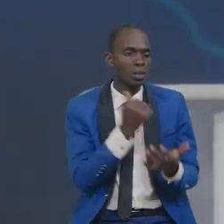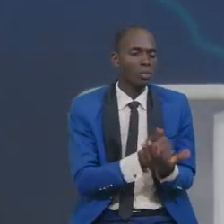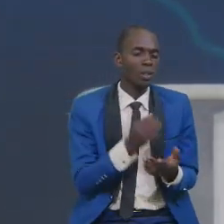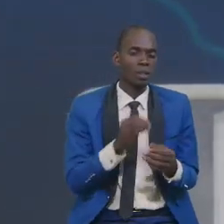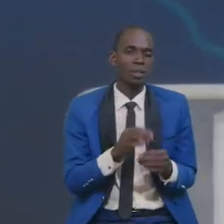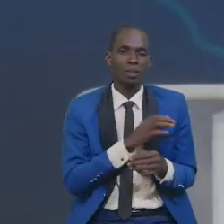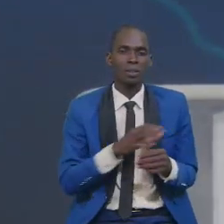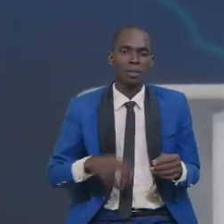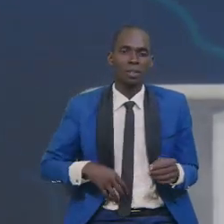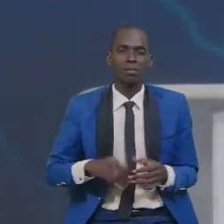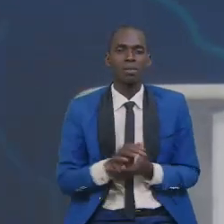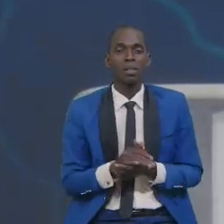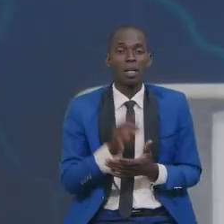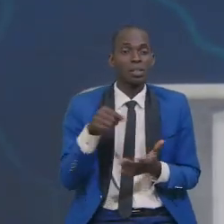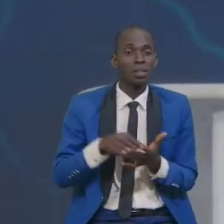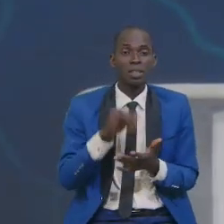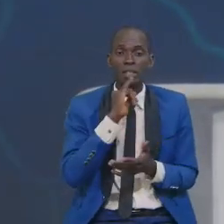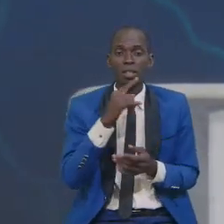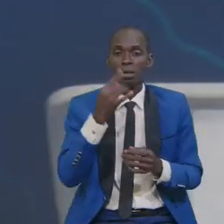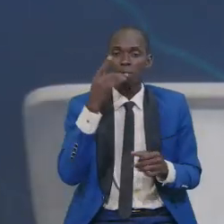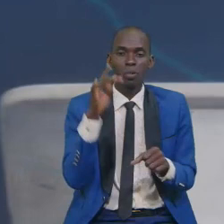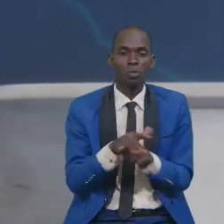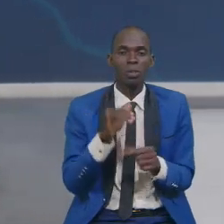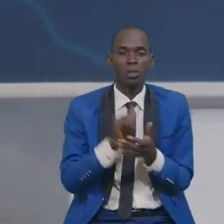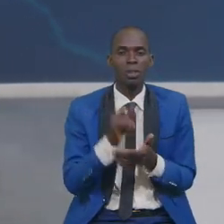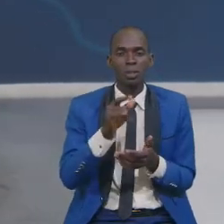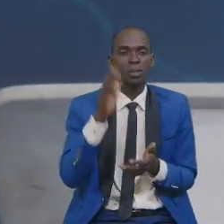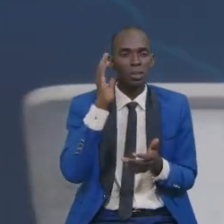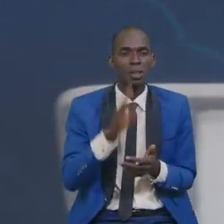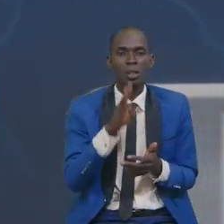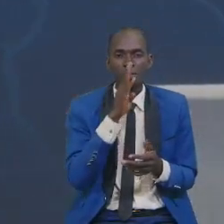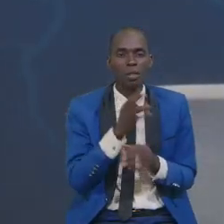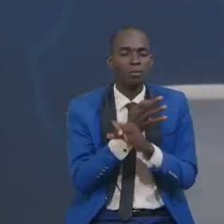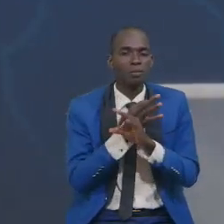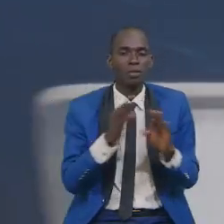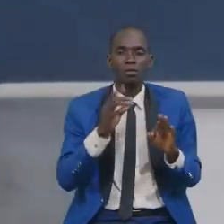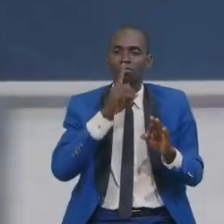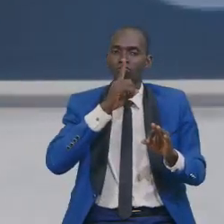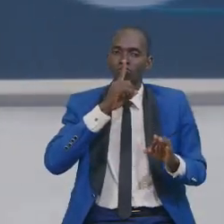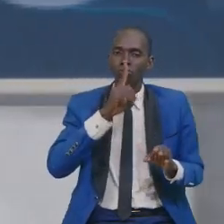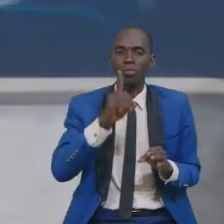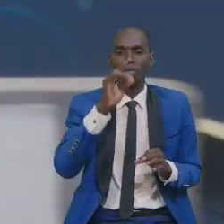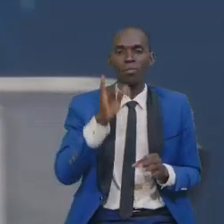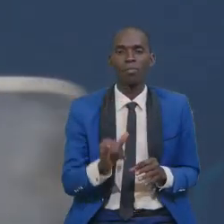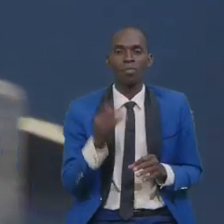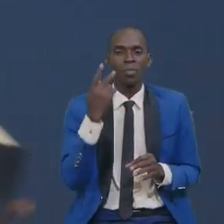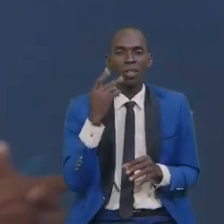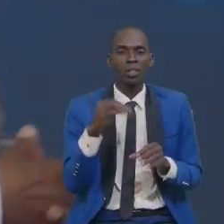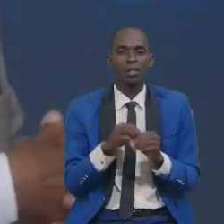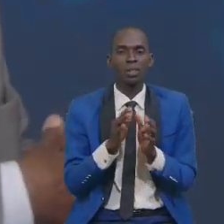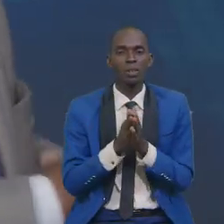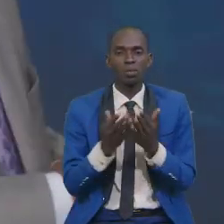promise that ye shall be free indeed or looking at Luke chapter 1